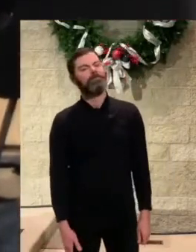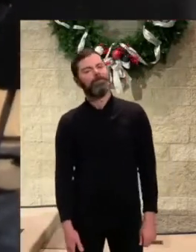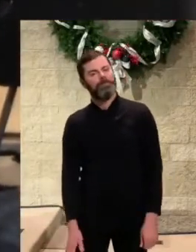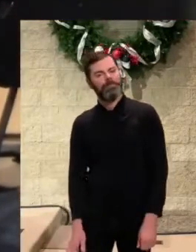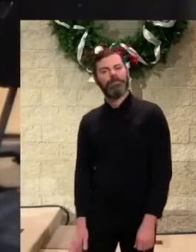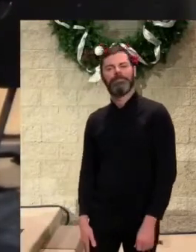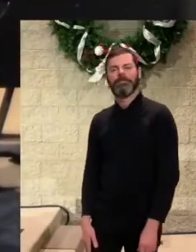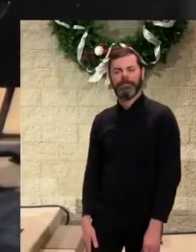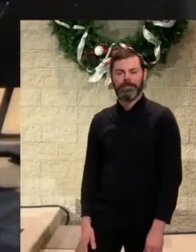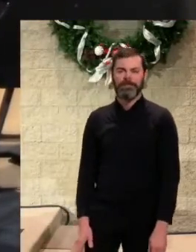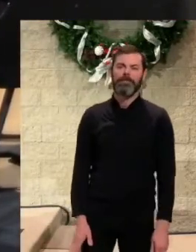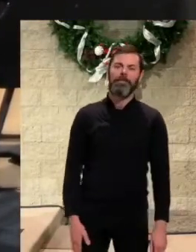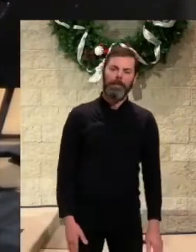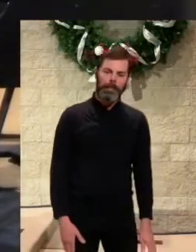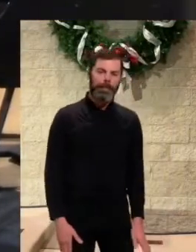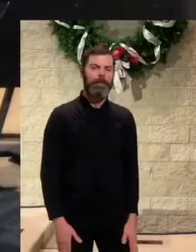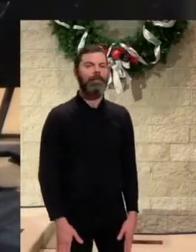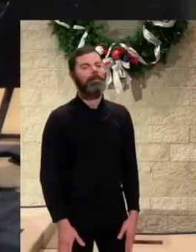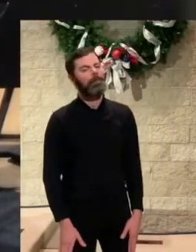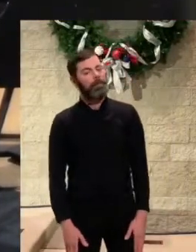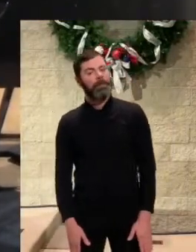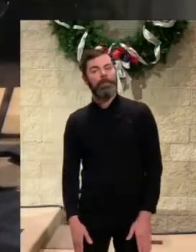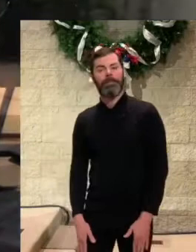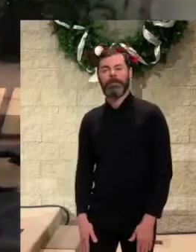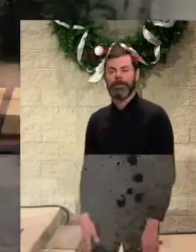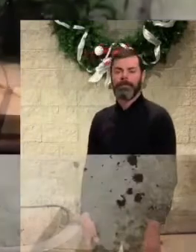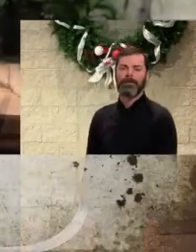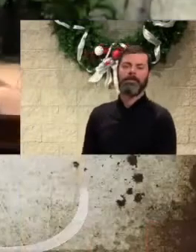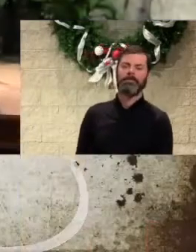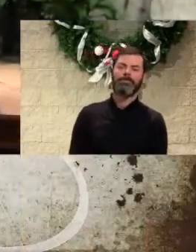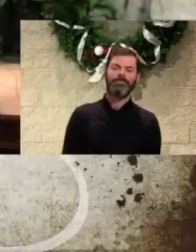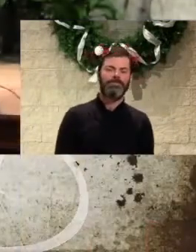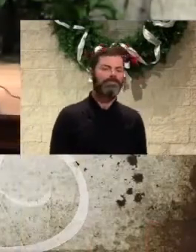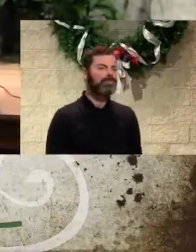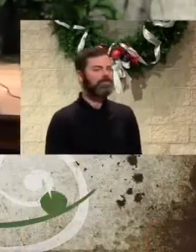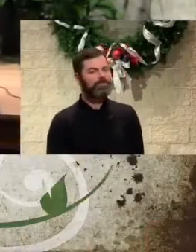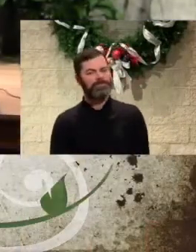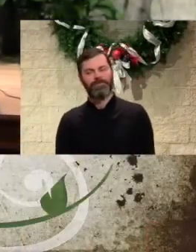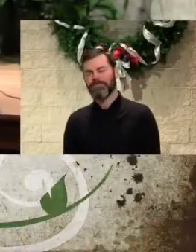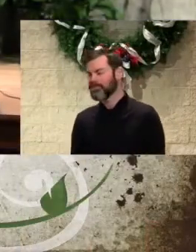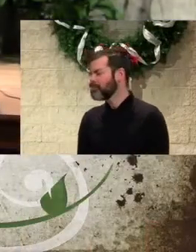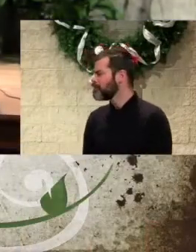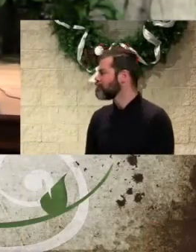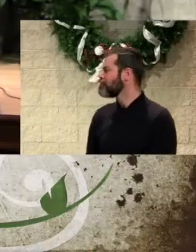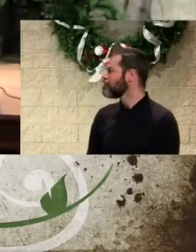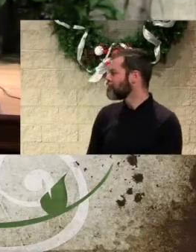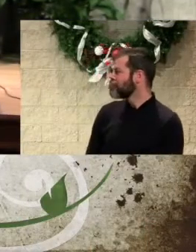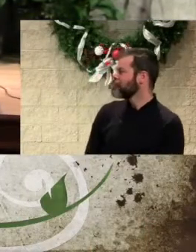Thank you.